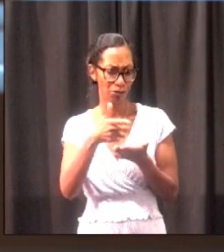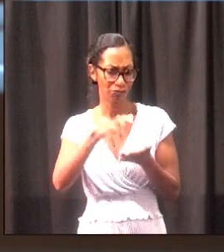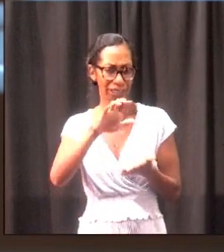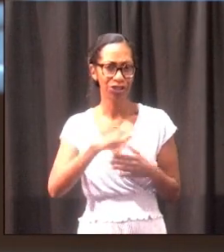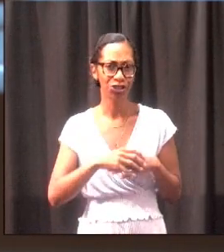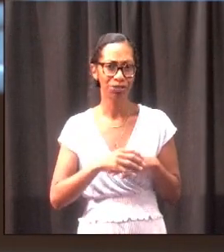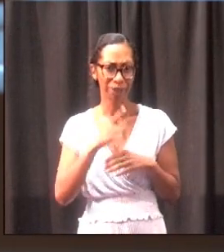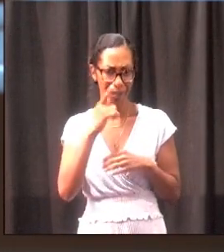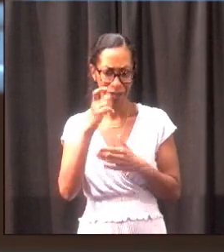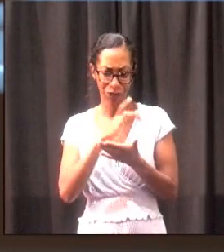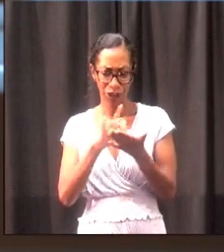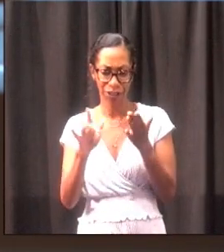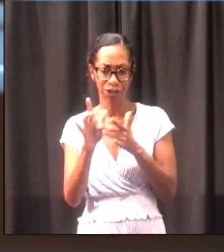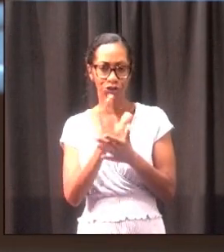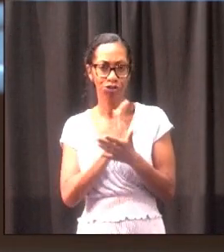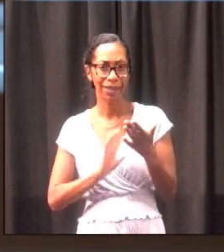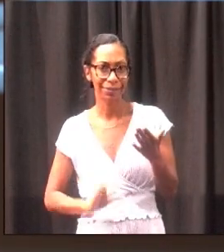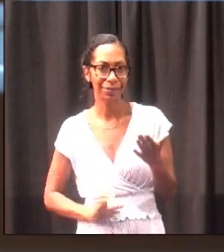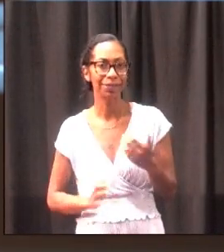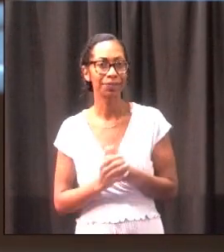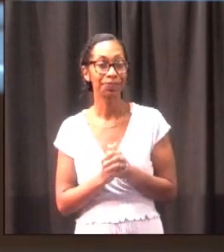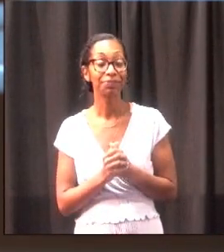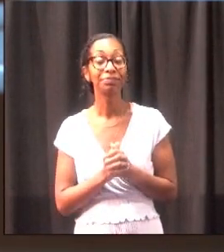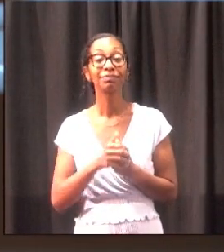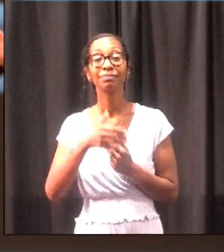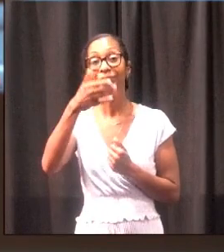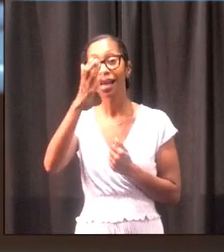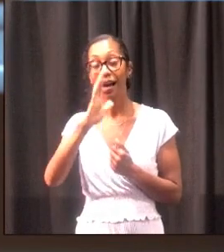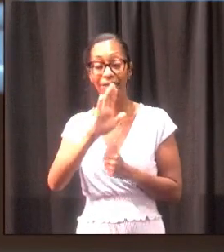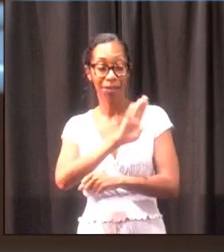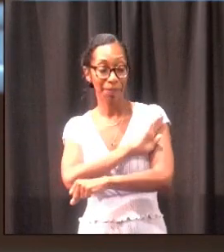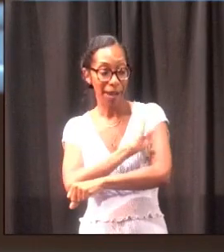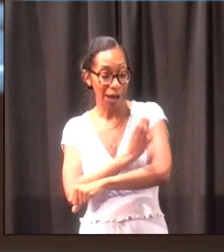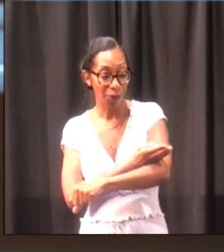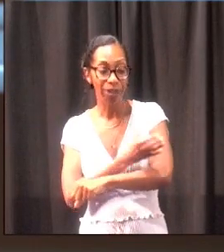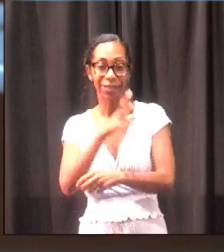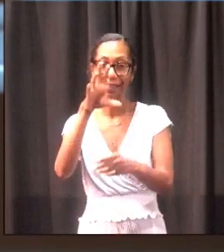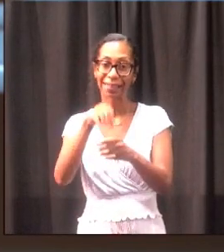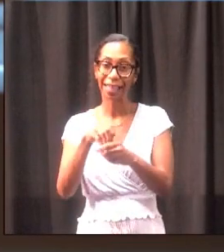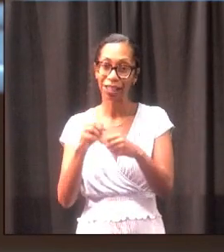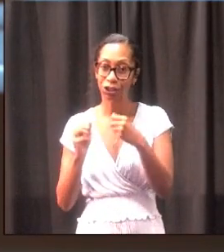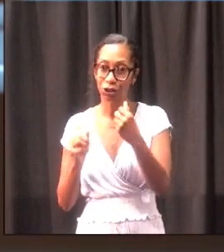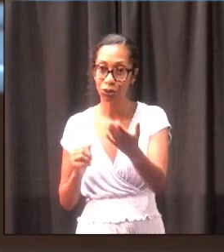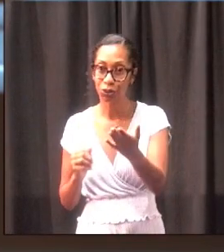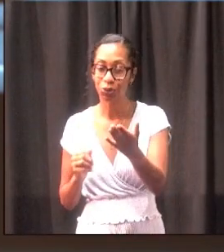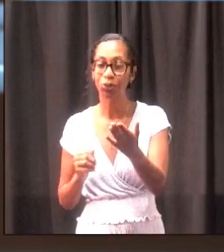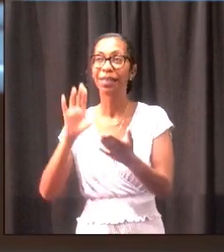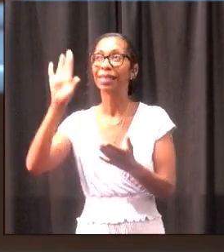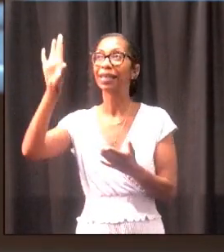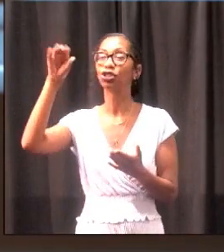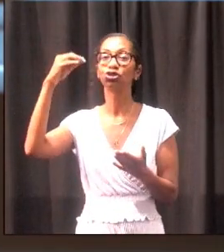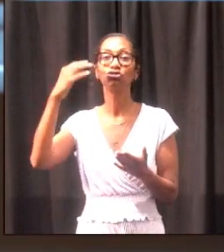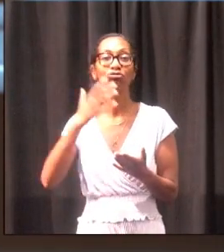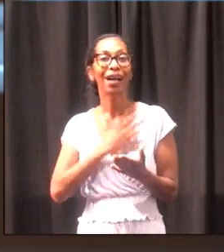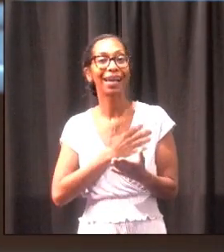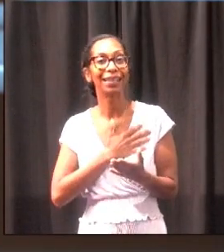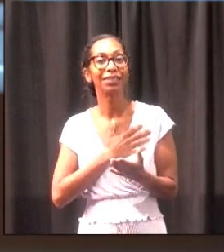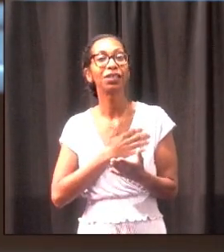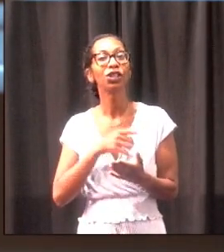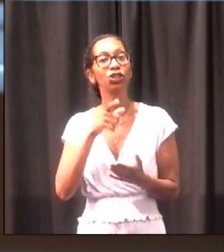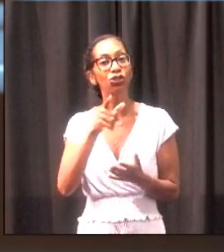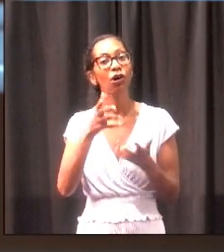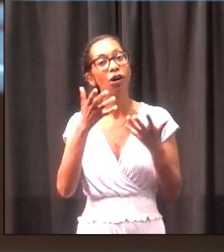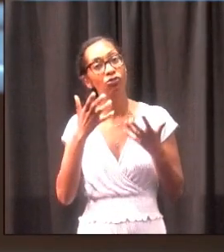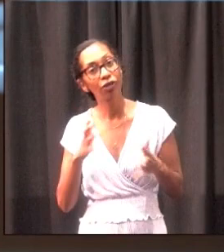has called you to operate in. In other words, the power is in you. The grace of God has been given to you. You are a